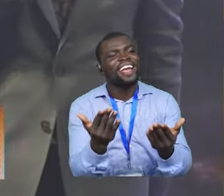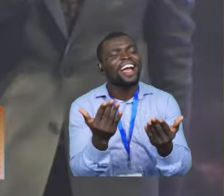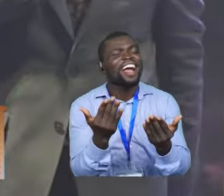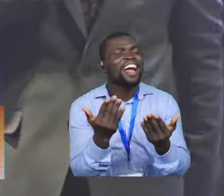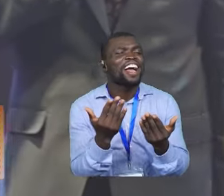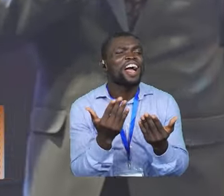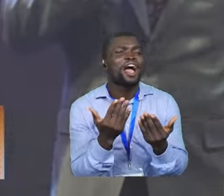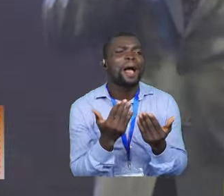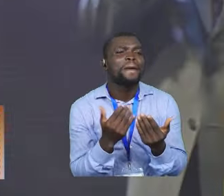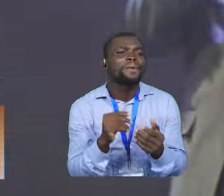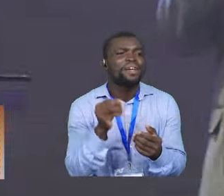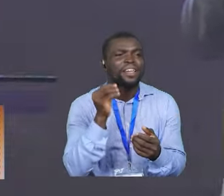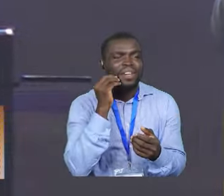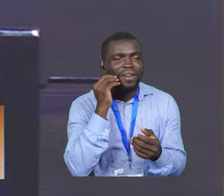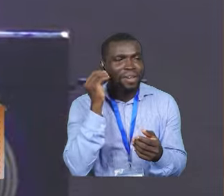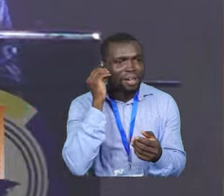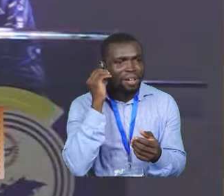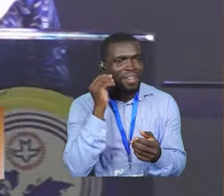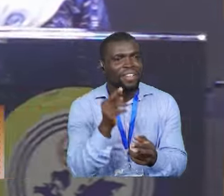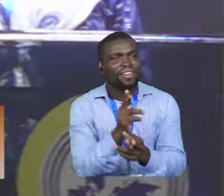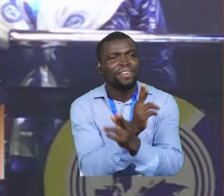Run.